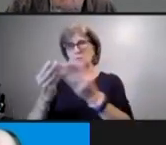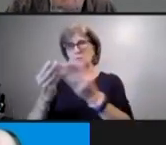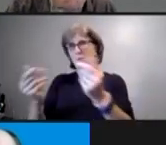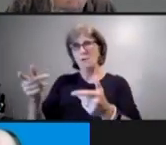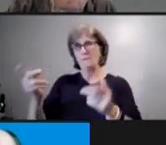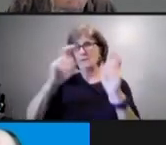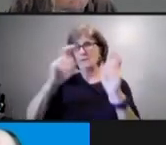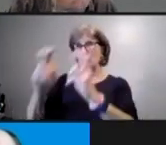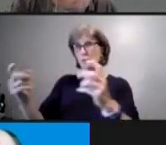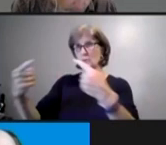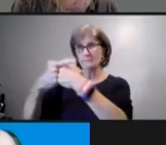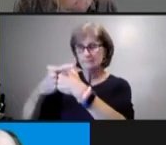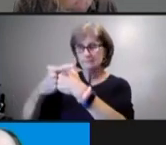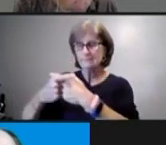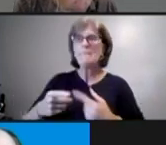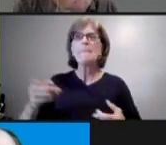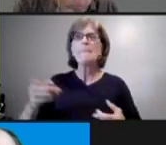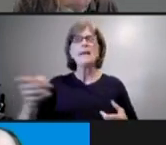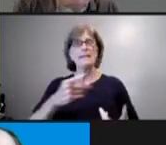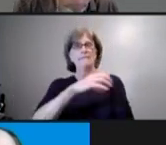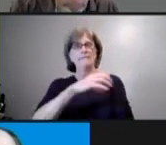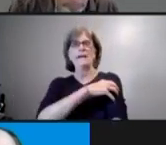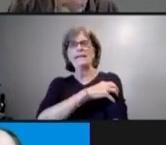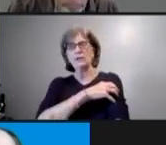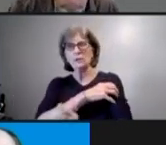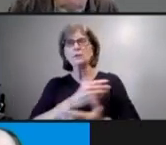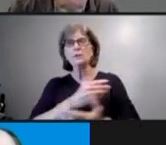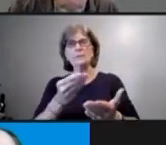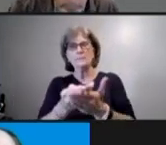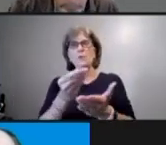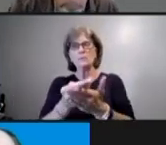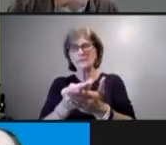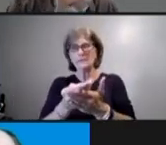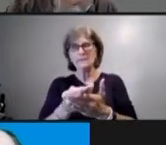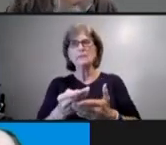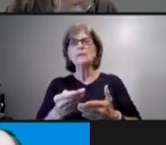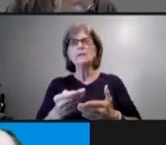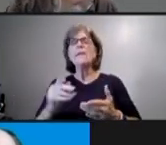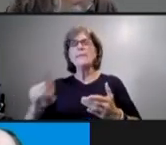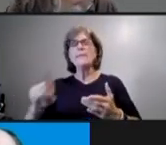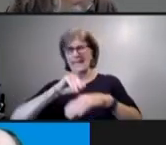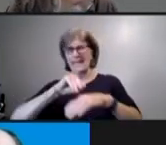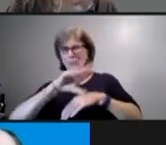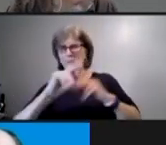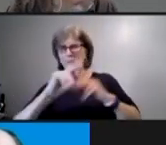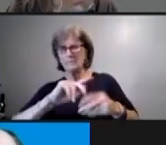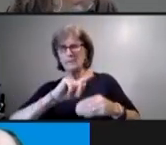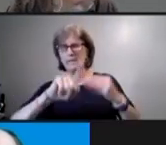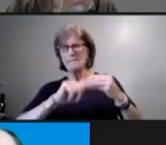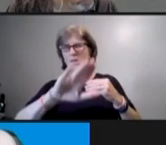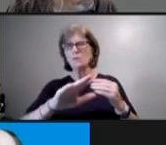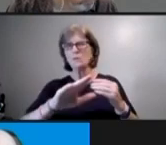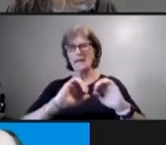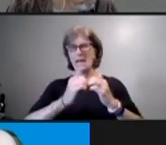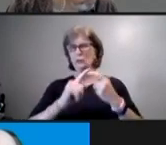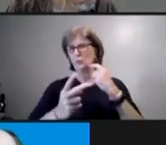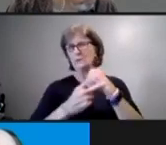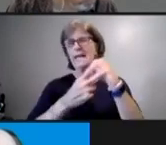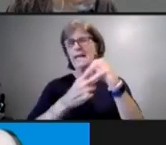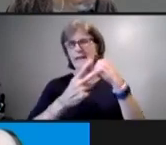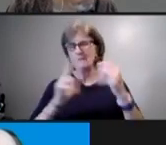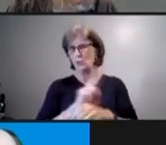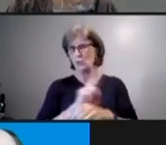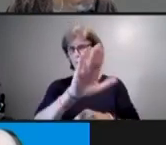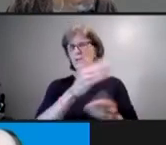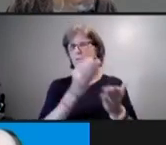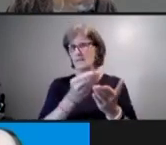and the Financial Empowerment Centers to also provide some financial counseling to folks who are interested. So